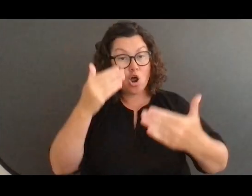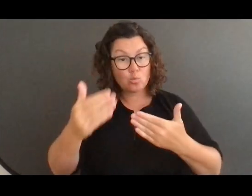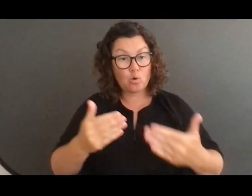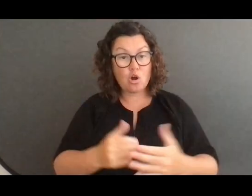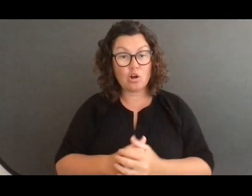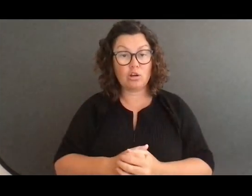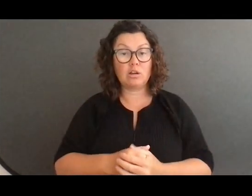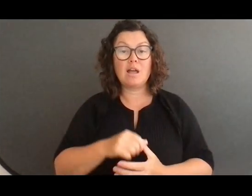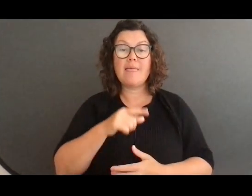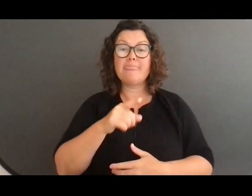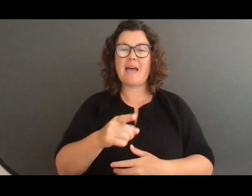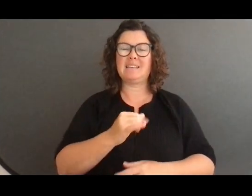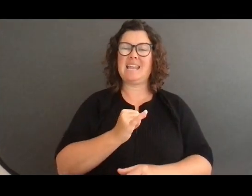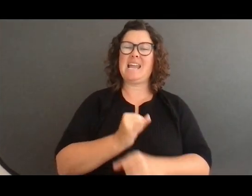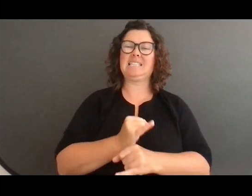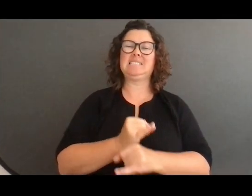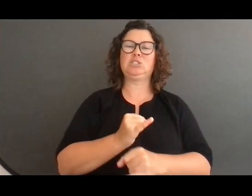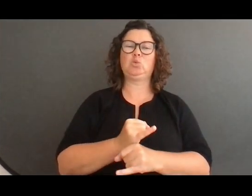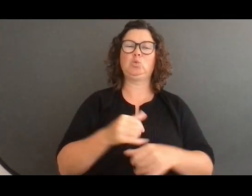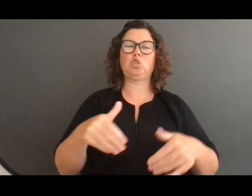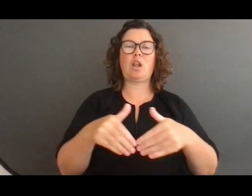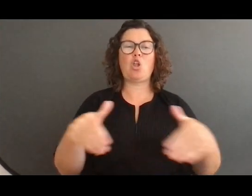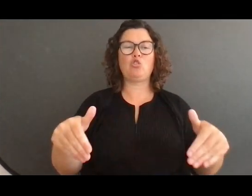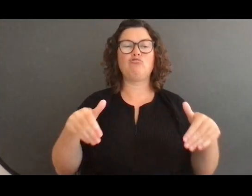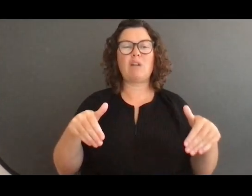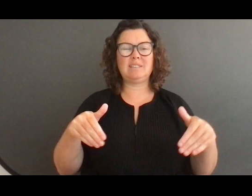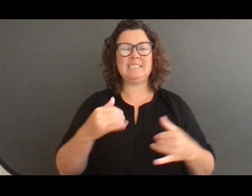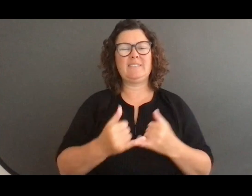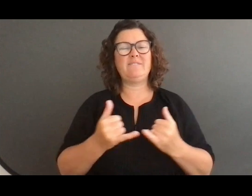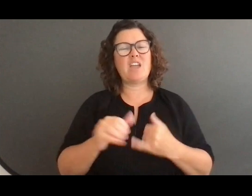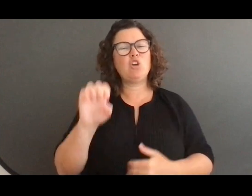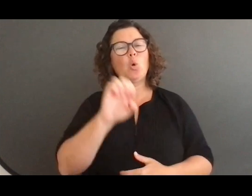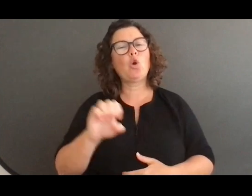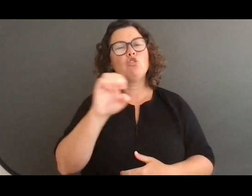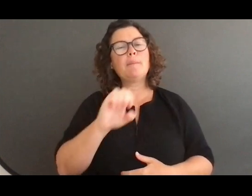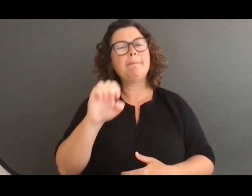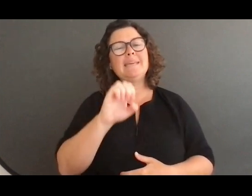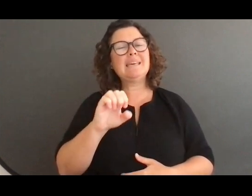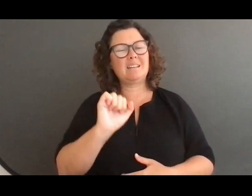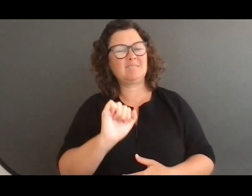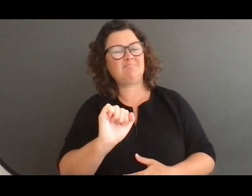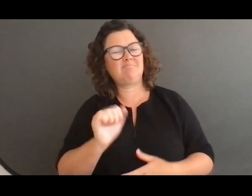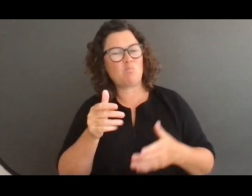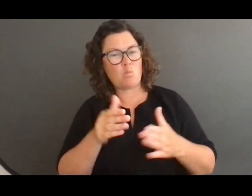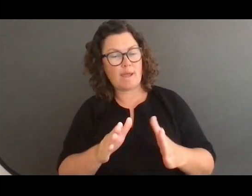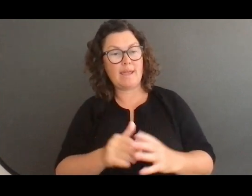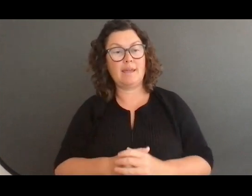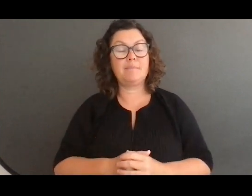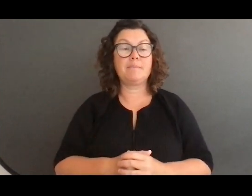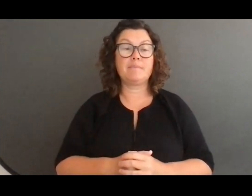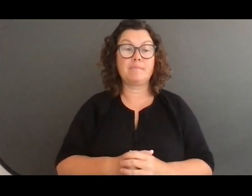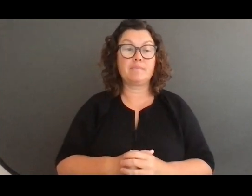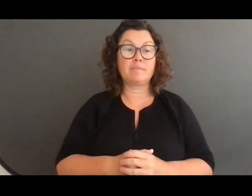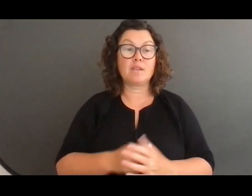neutrality, however, can be read as very Pākehā, very European. And whether this has actually been the case historically or not, narratives